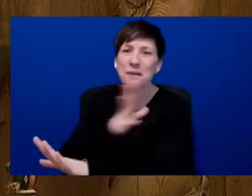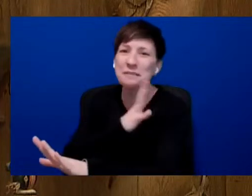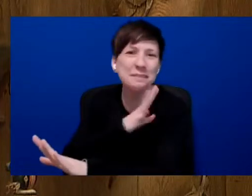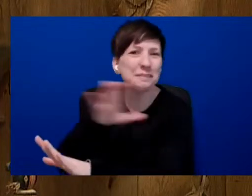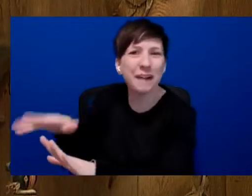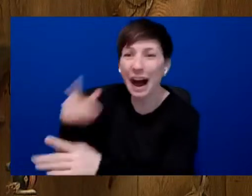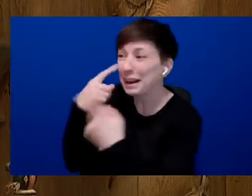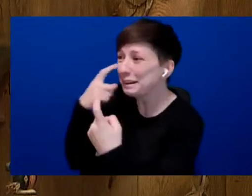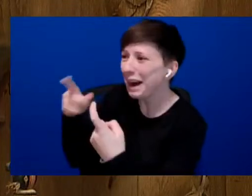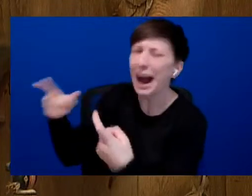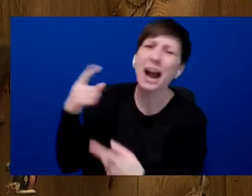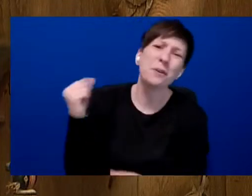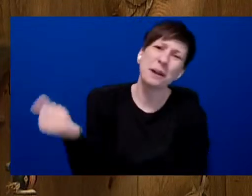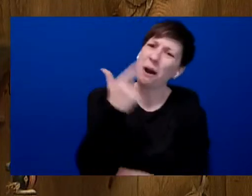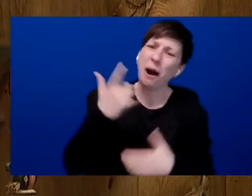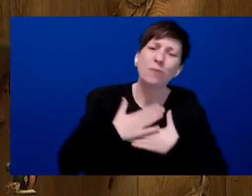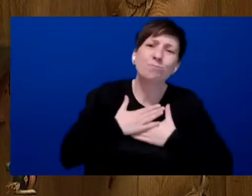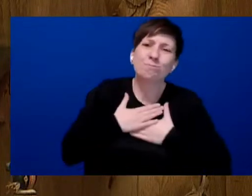feel that, so don't you worry.